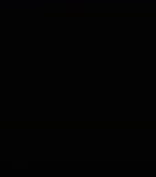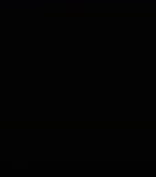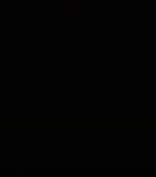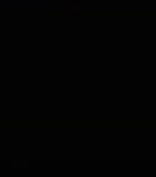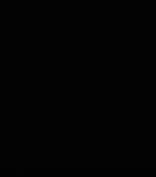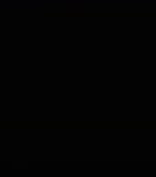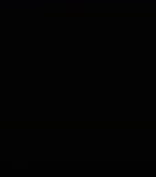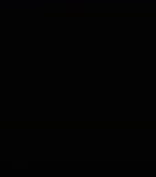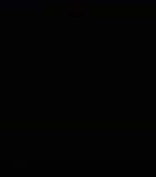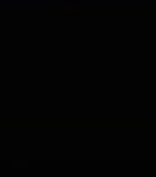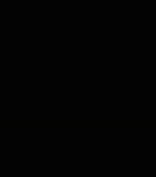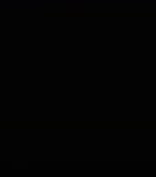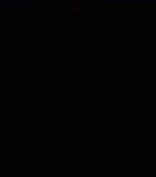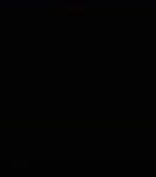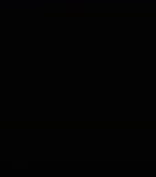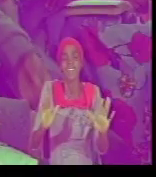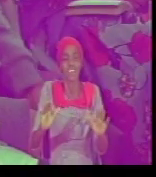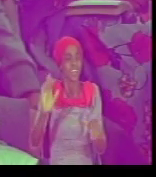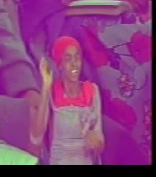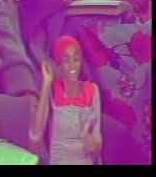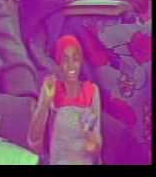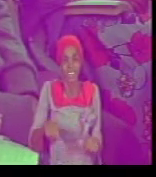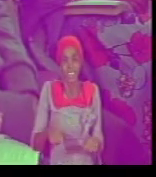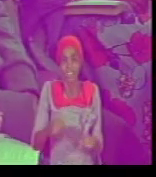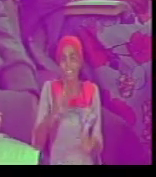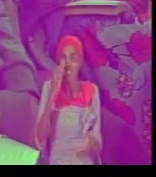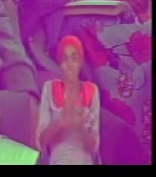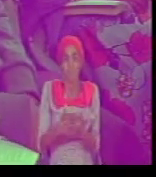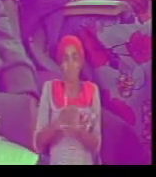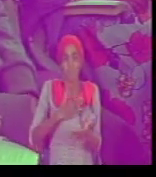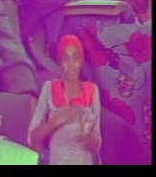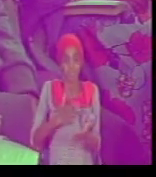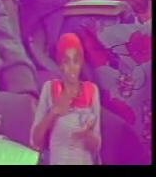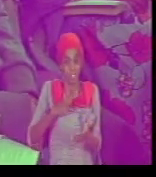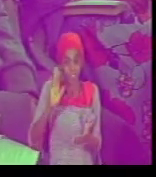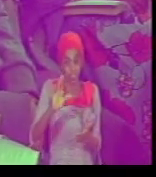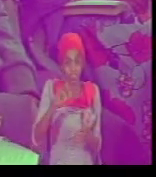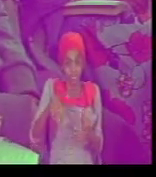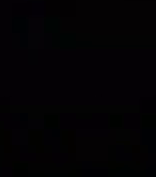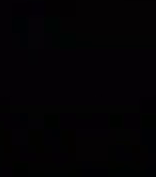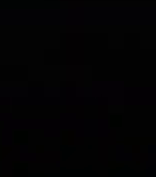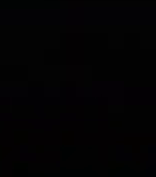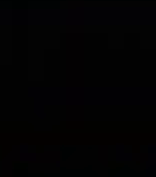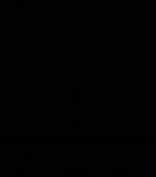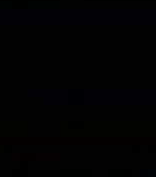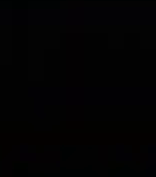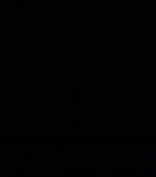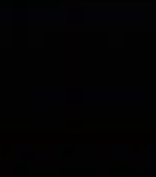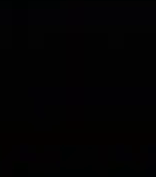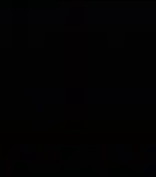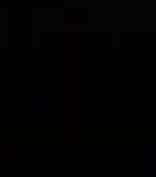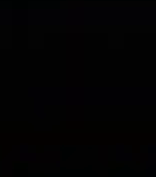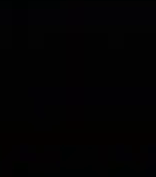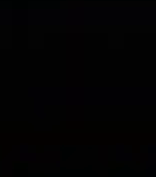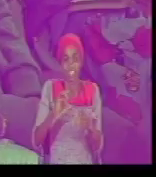can stop your journey to finish what he has chosen you for in Jesus' name.